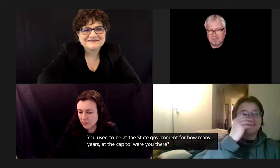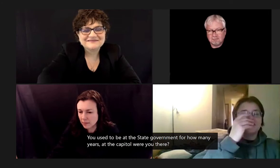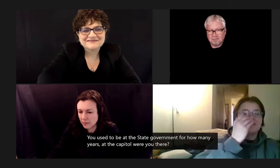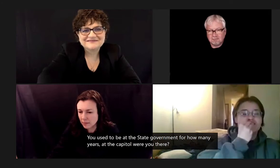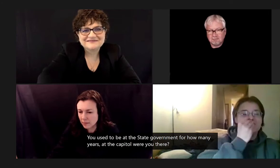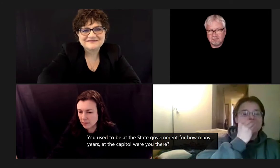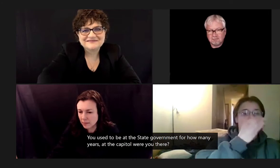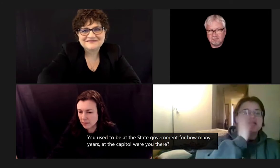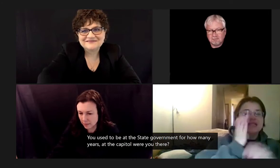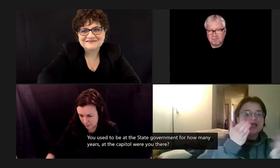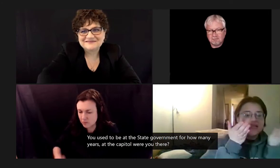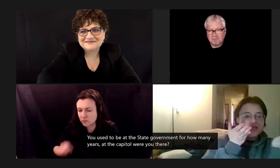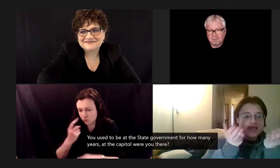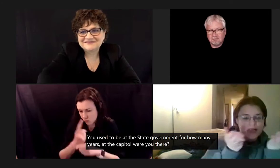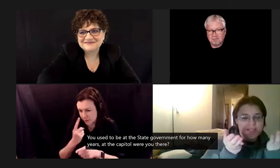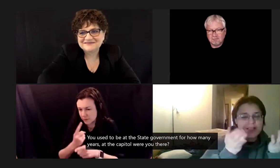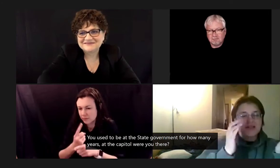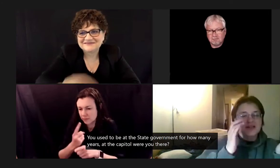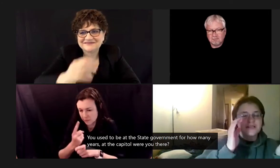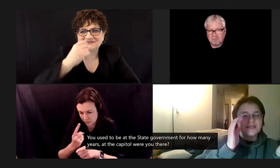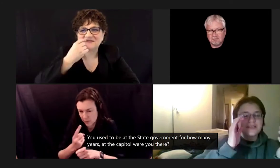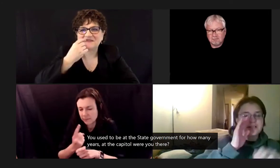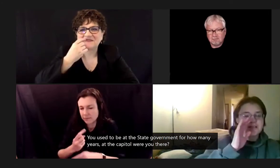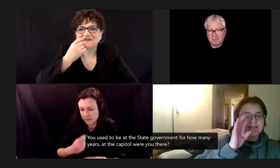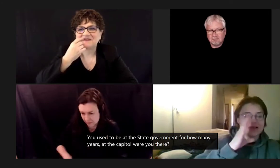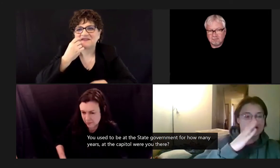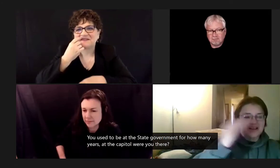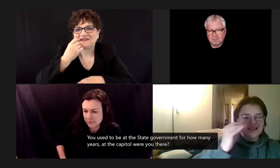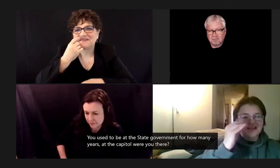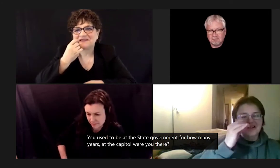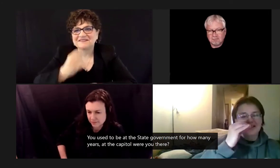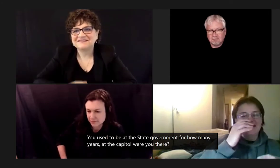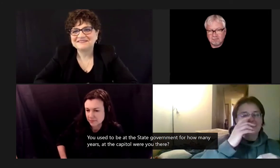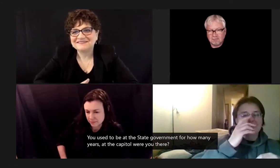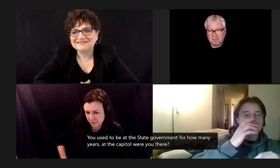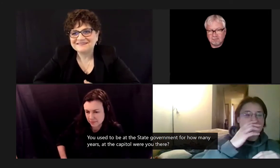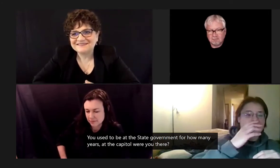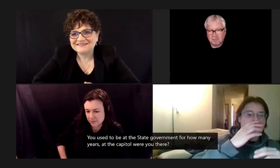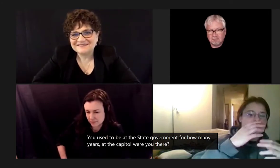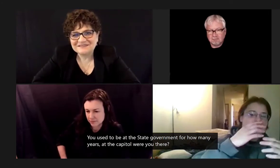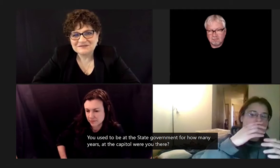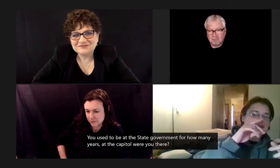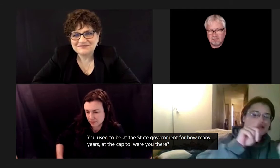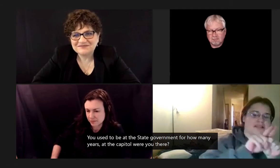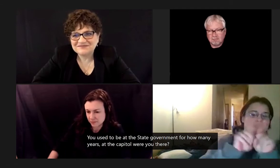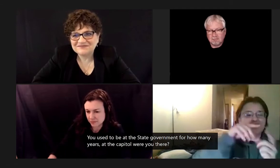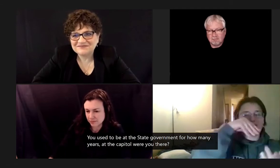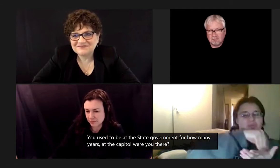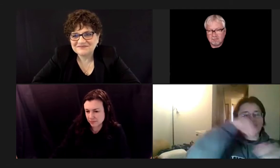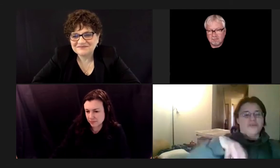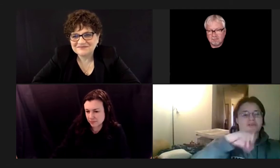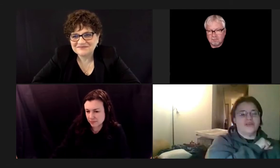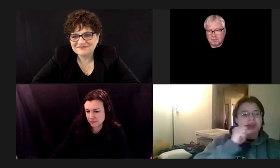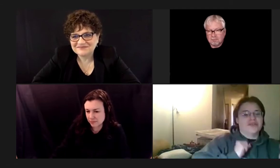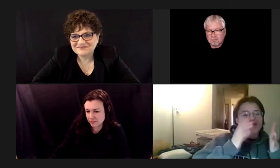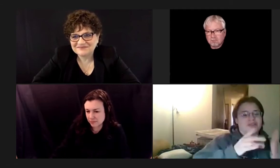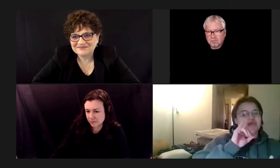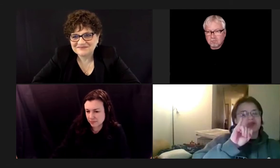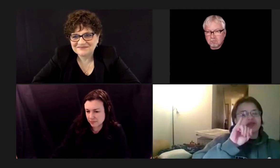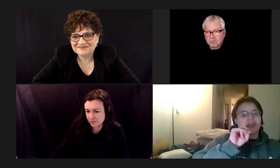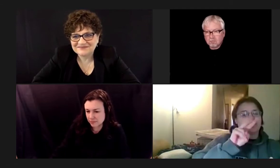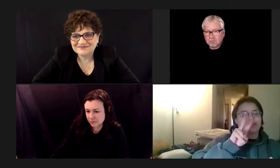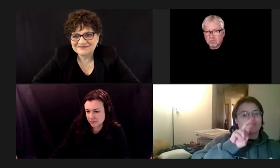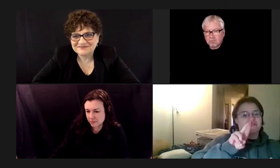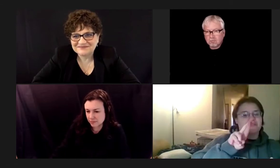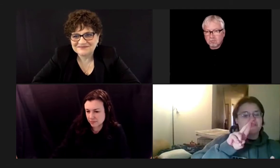This was, well, I actually worked in food and beverage services. And